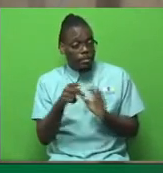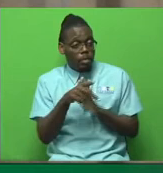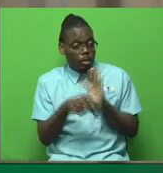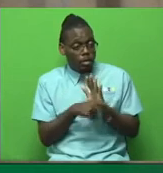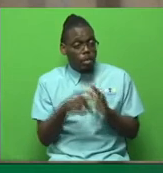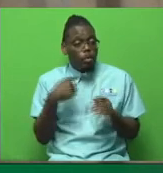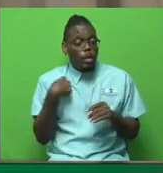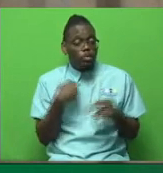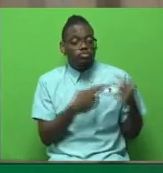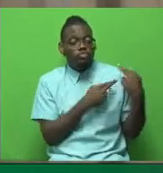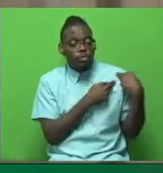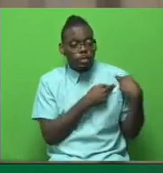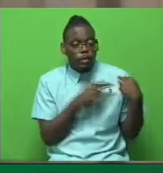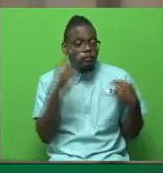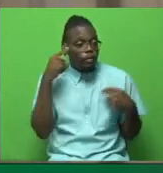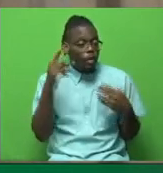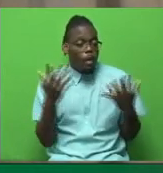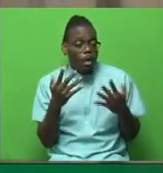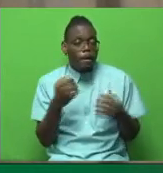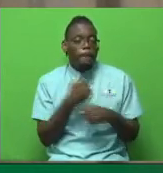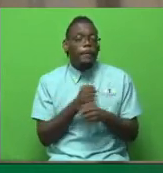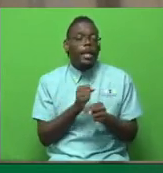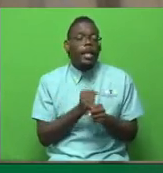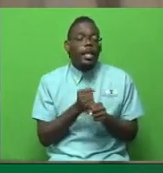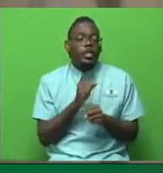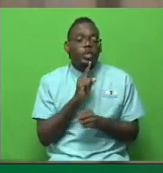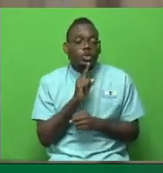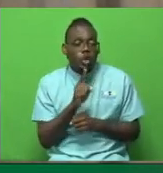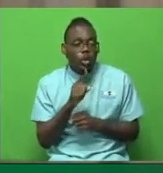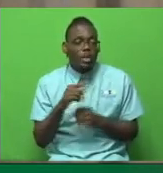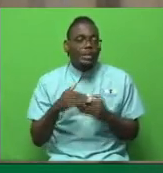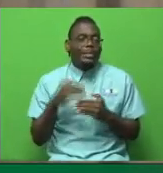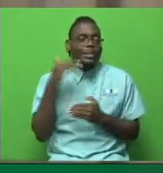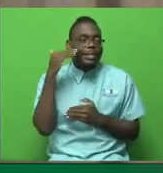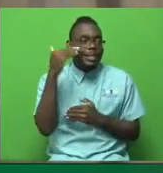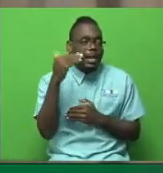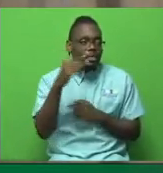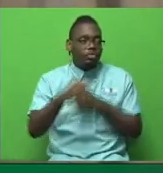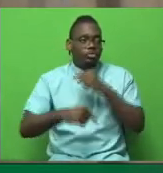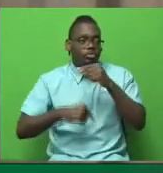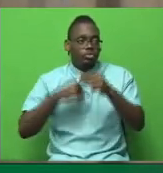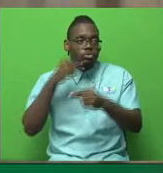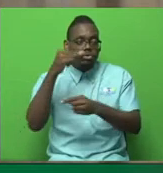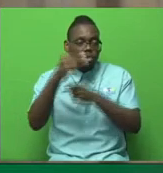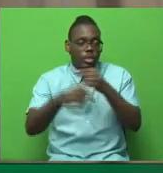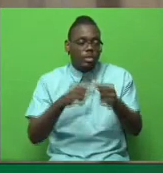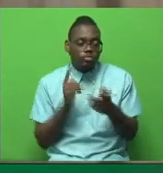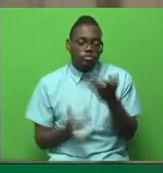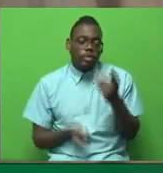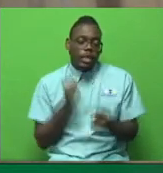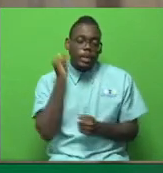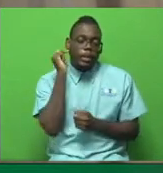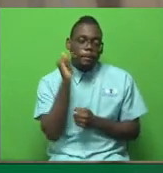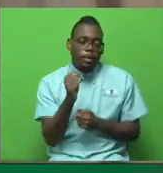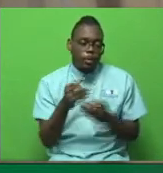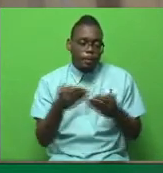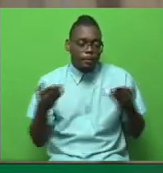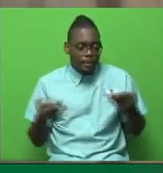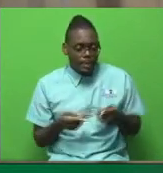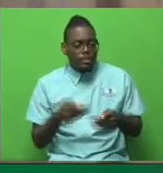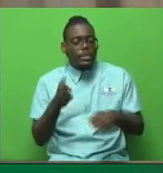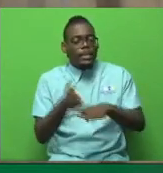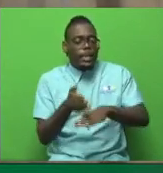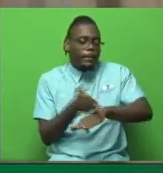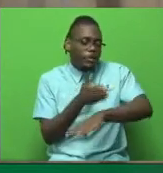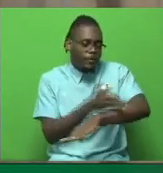to ensure that the next generation of trinidadians and tobagonians have a fighting chance and as I stand here as one of the